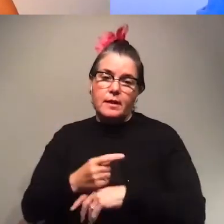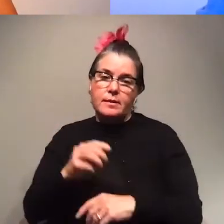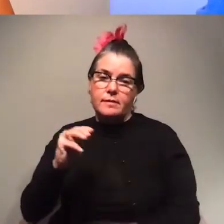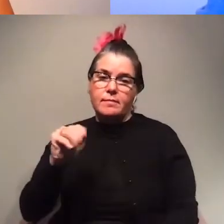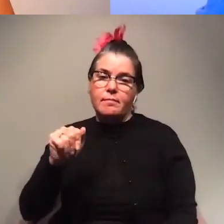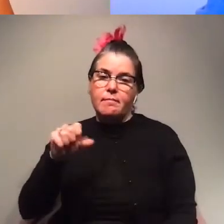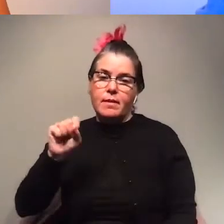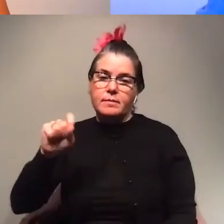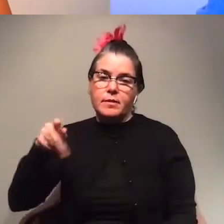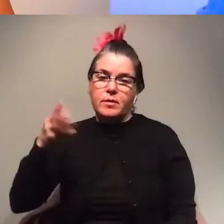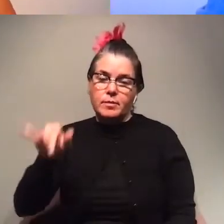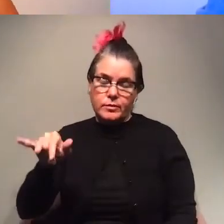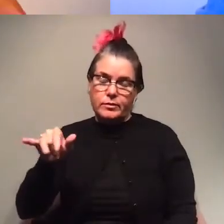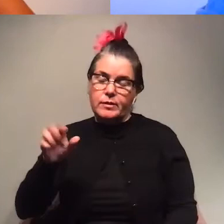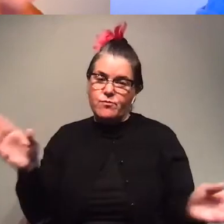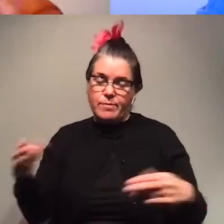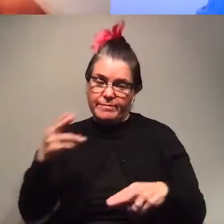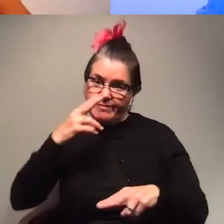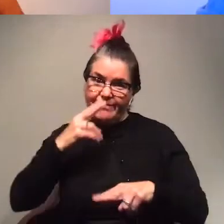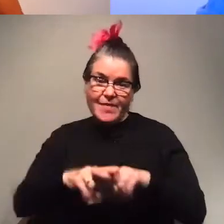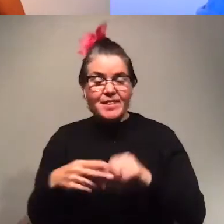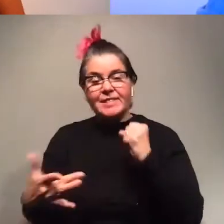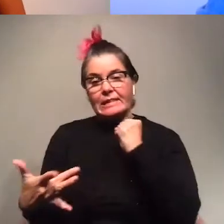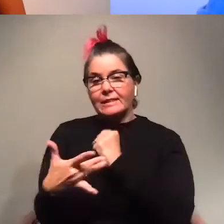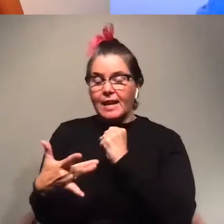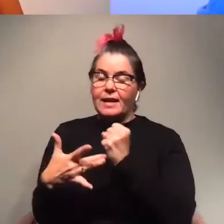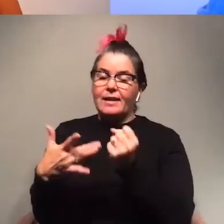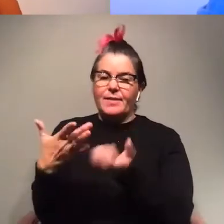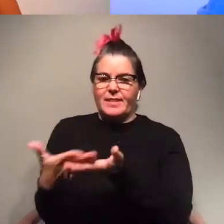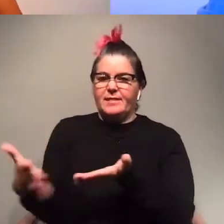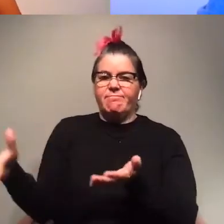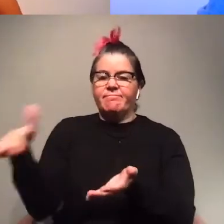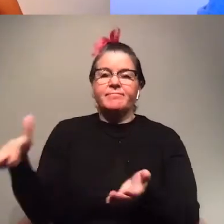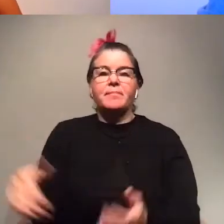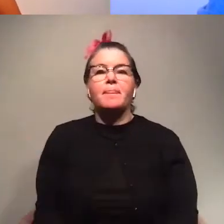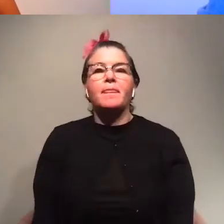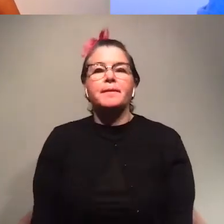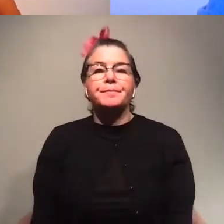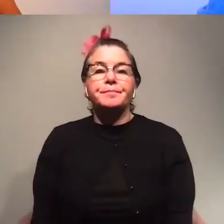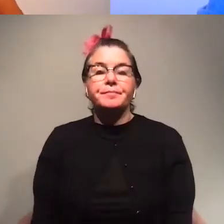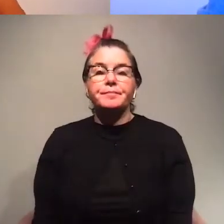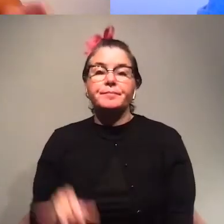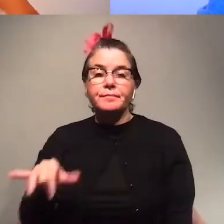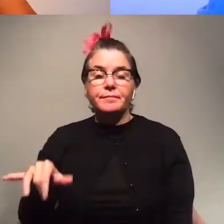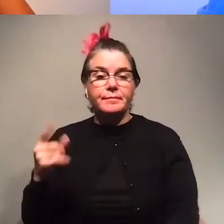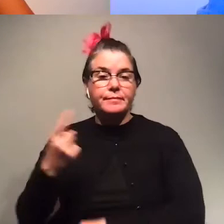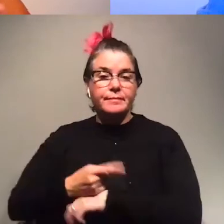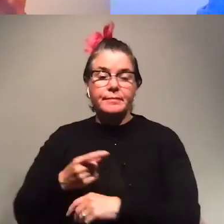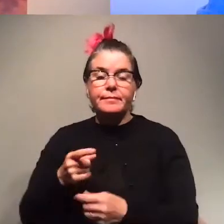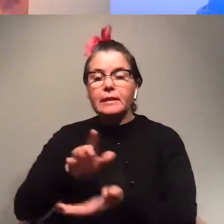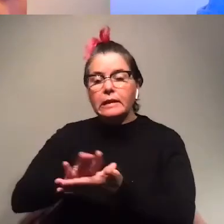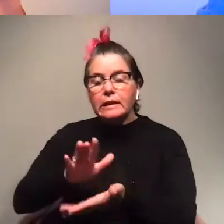room, all the fun tech instruments. And so those days I'm, cleaning